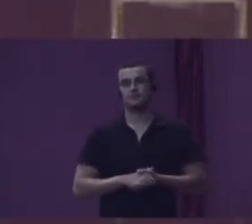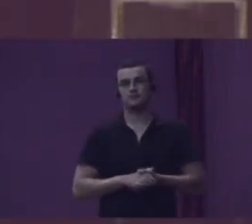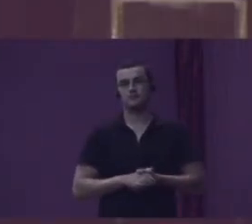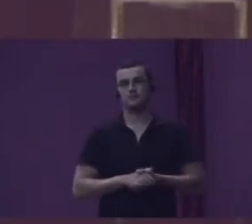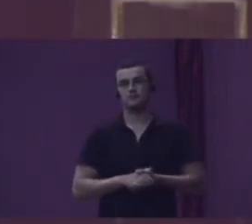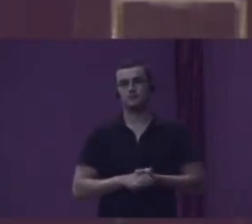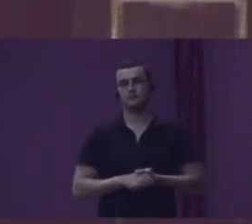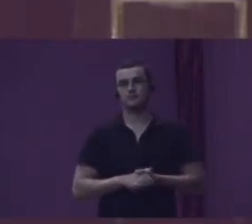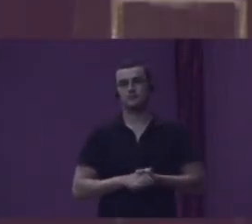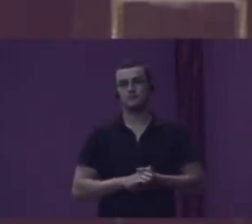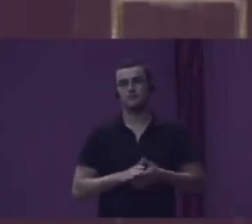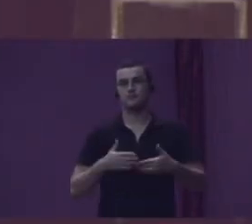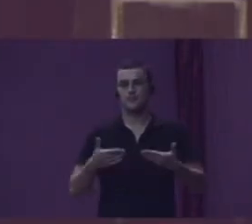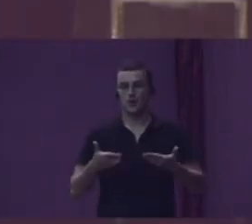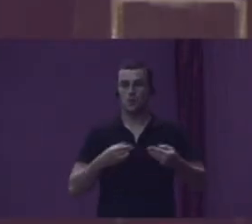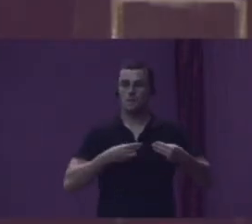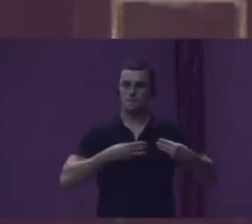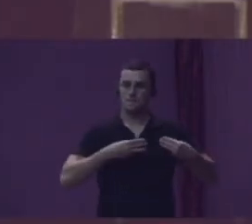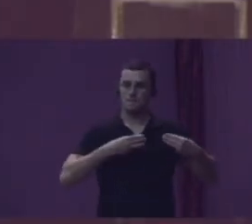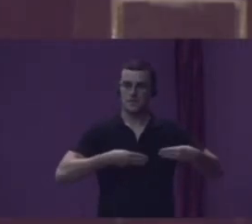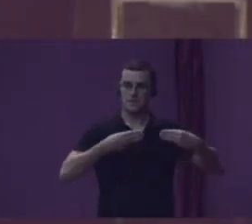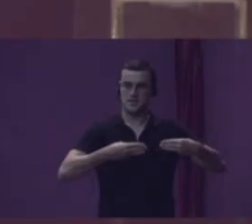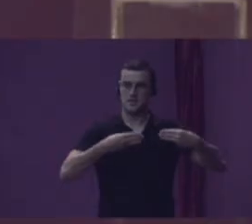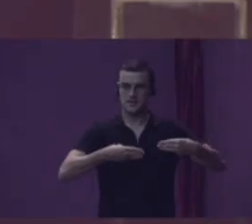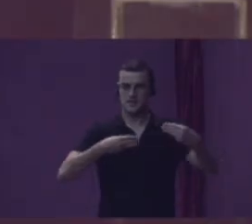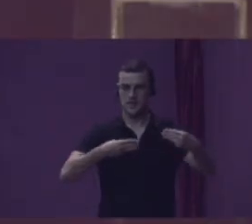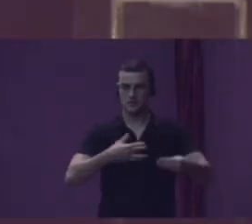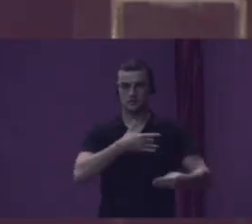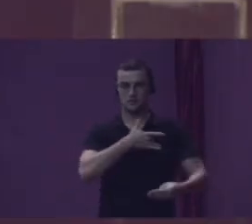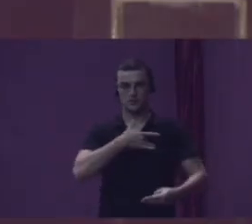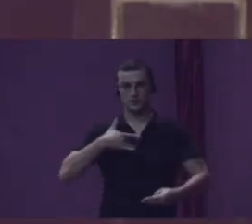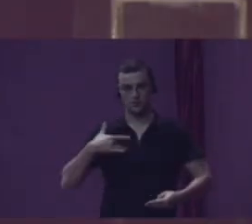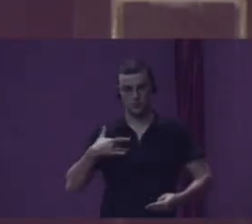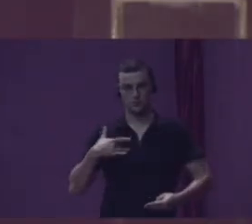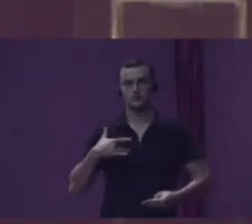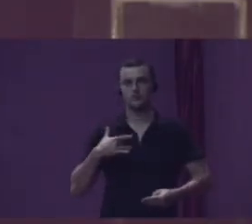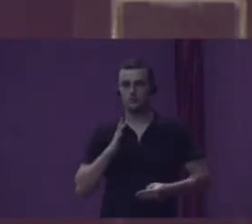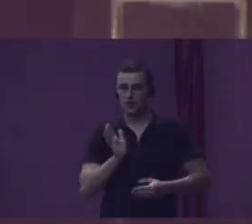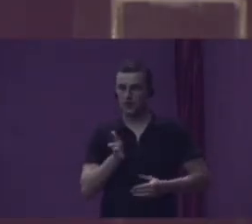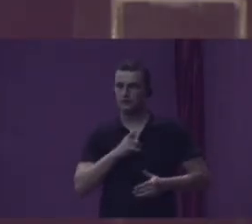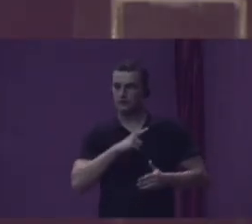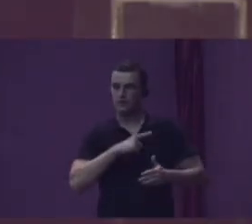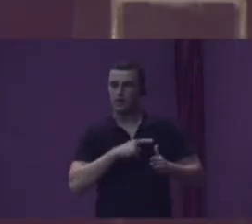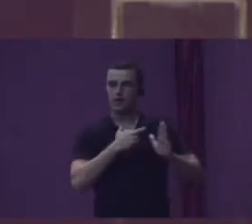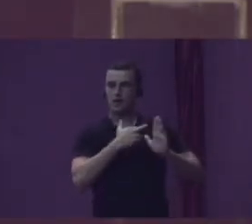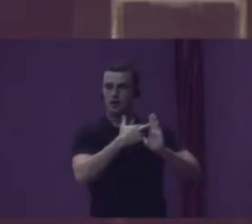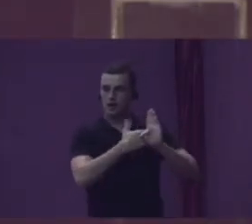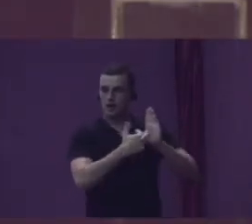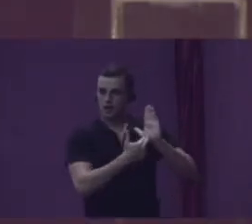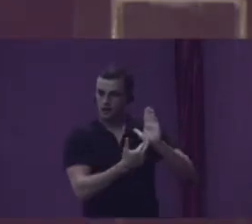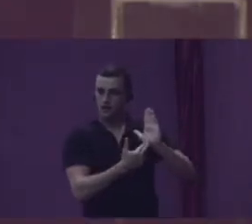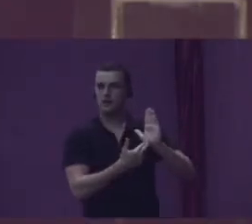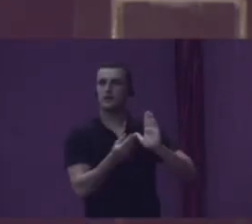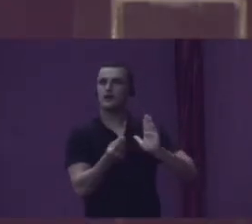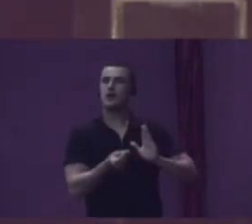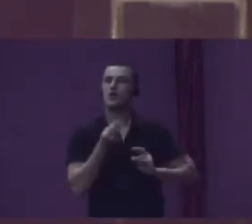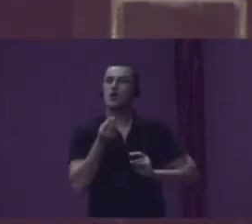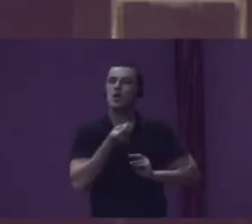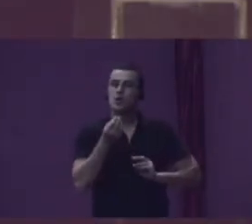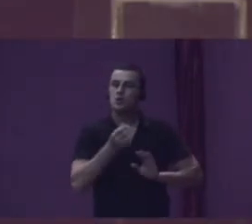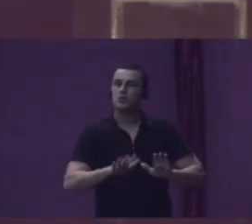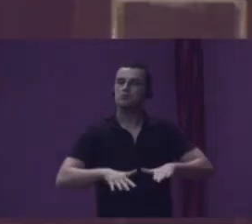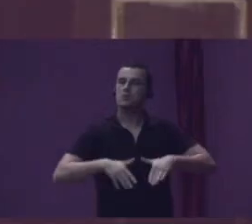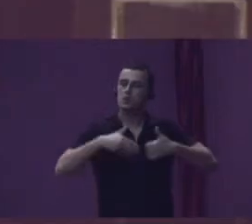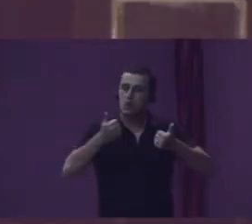here, improving the provision of an emergency care, constructing maternal waiting homes, more on